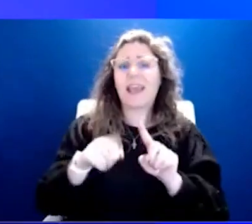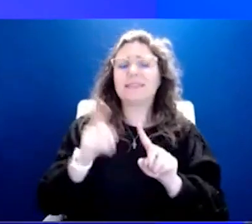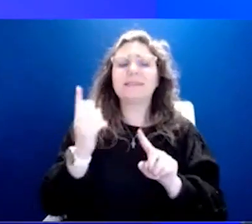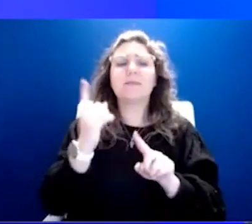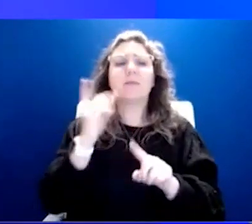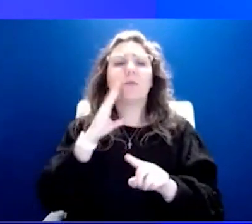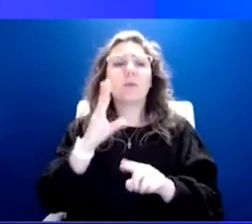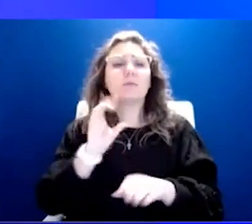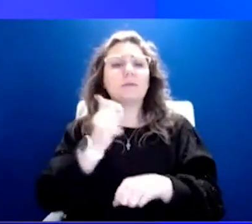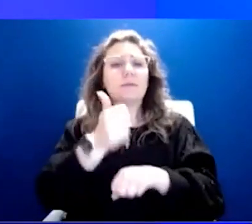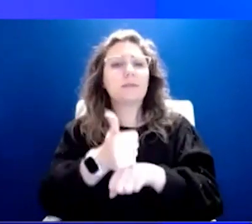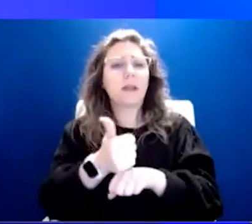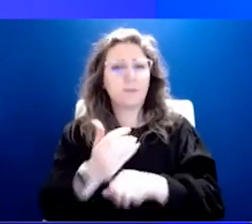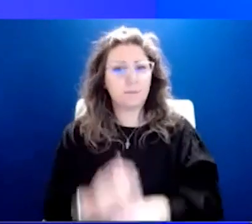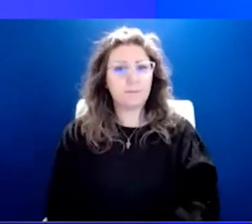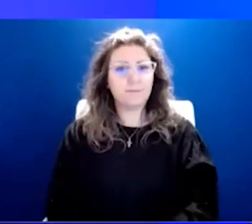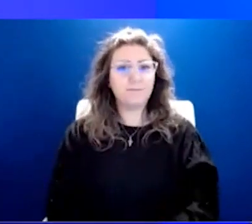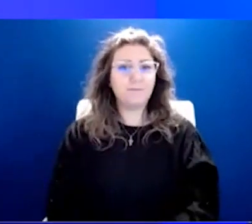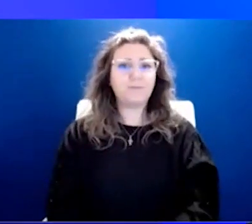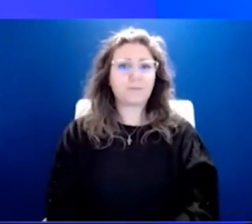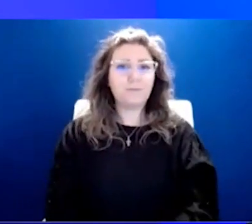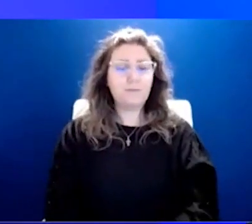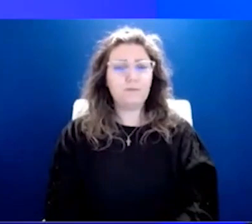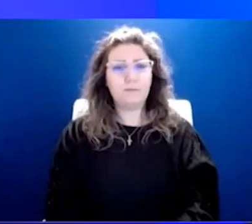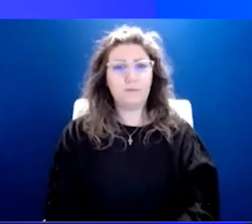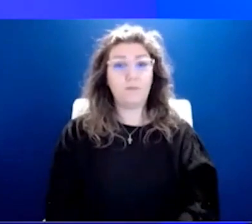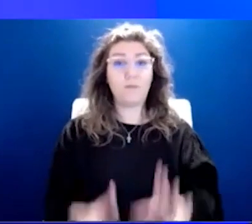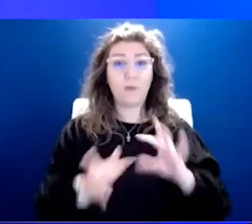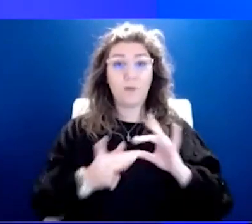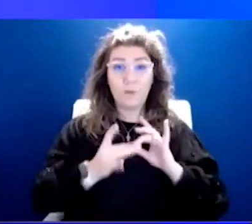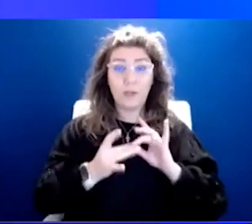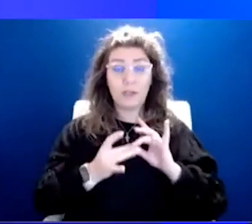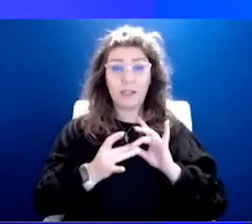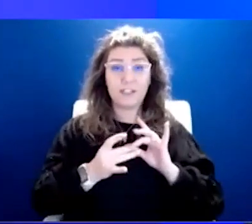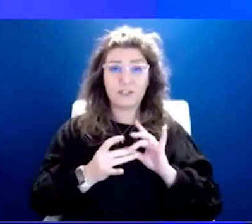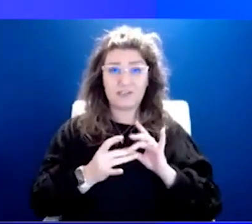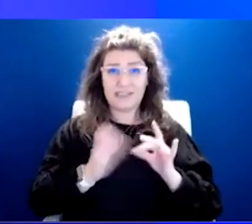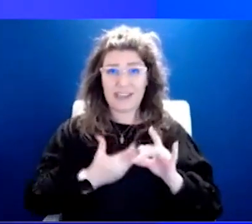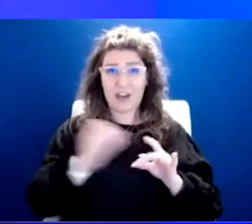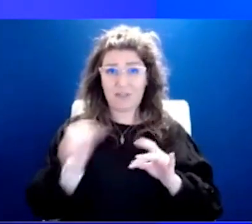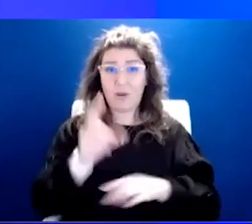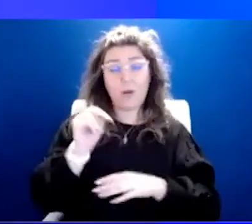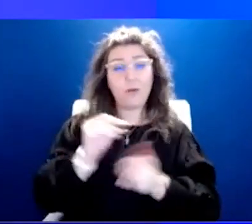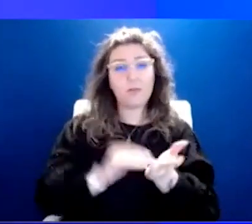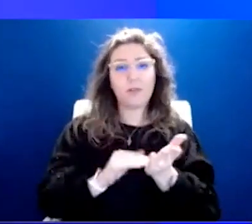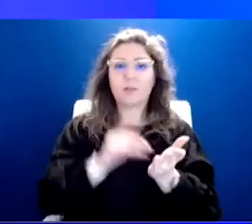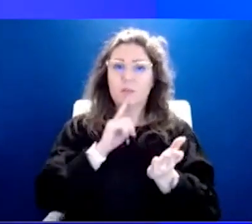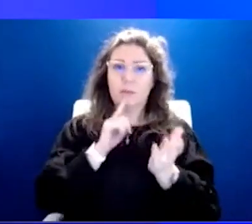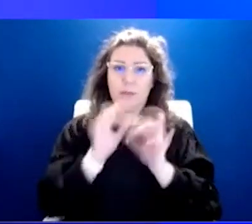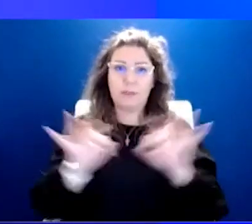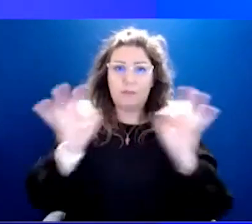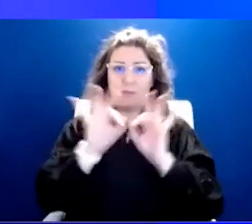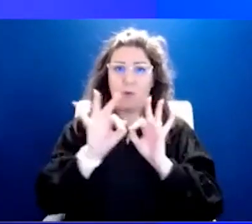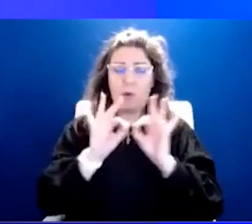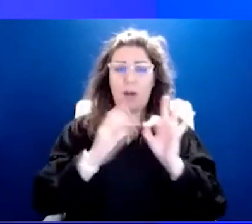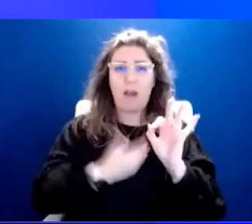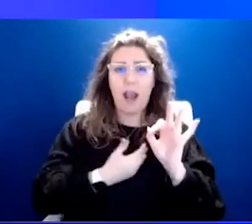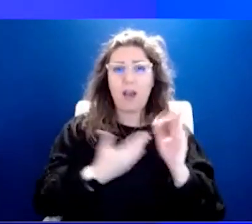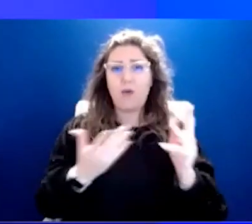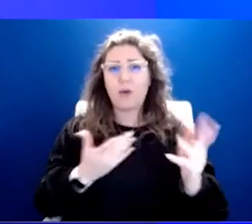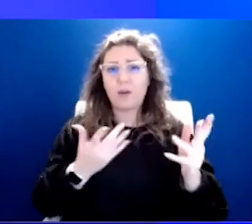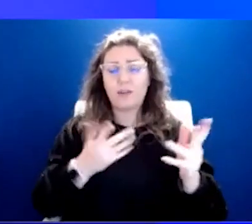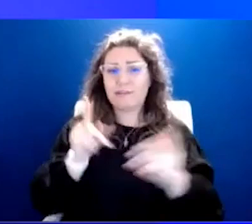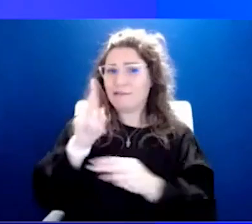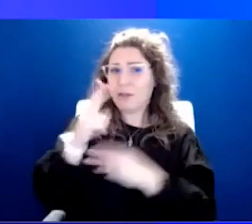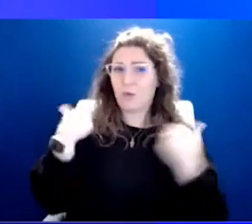it. So, relationships with our own doctors are really important. And we, of course, in the KU health system,